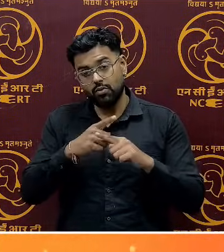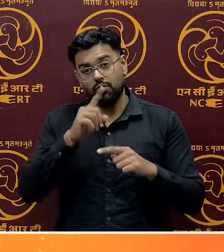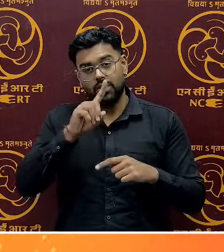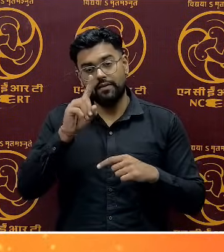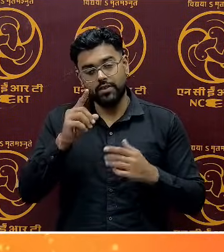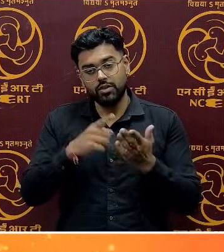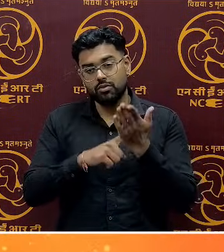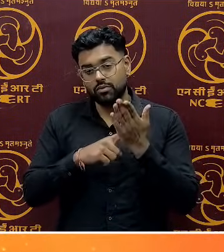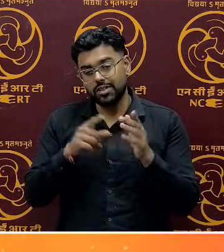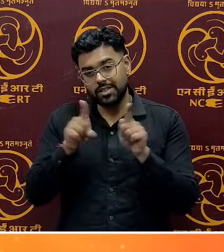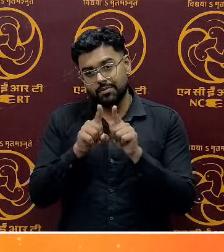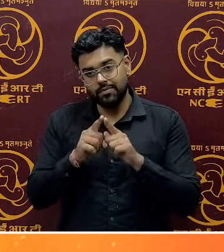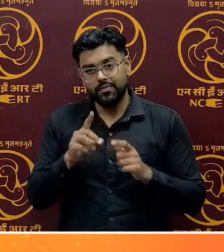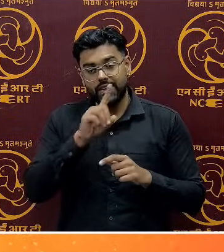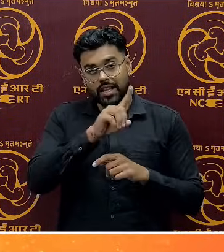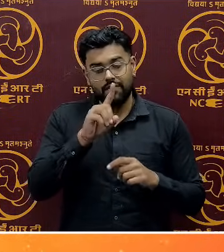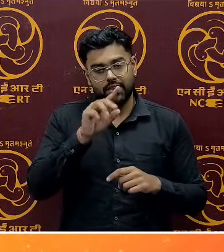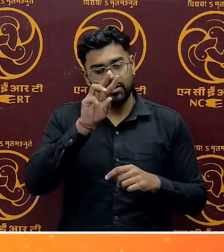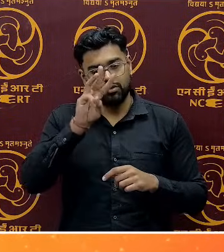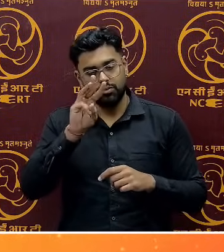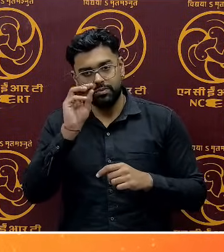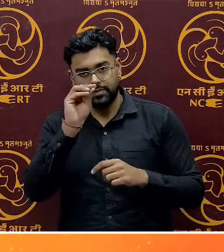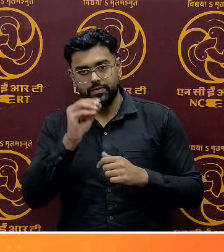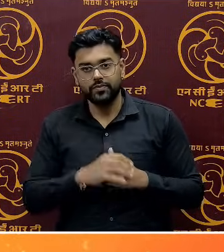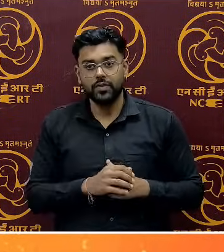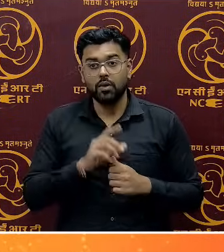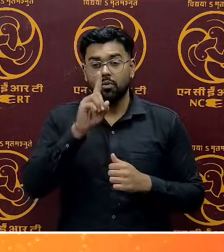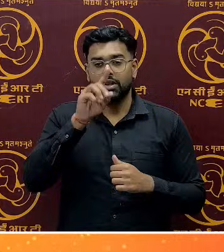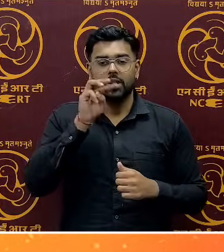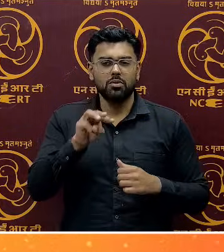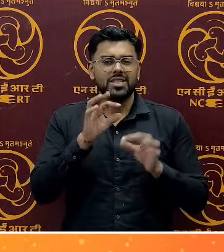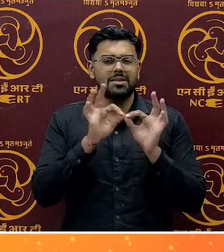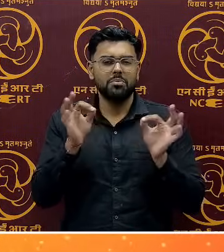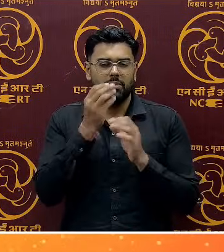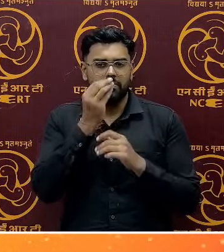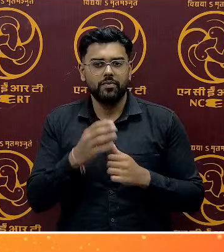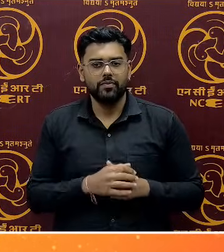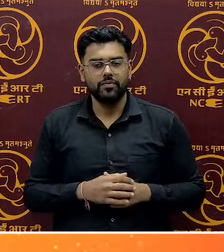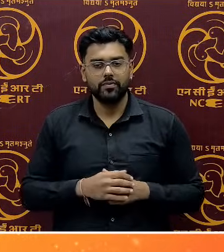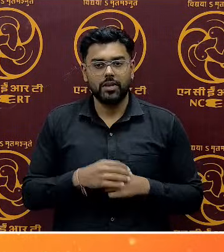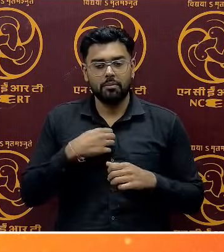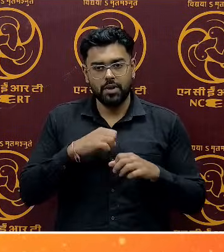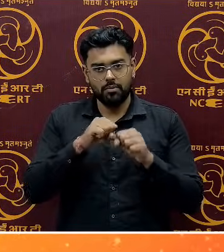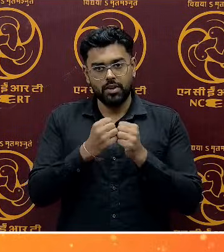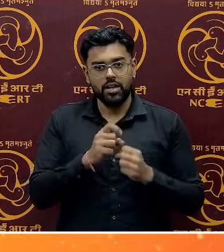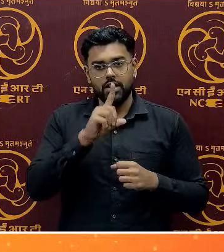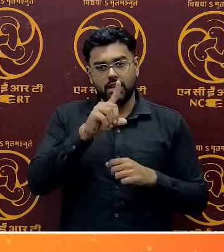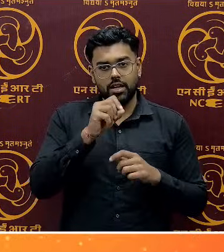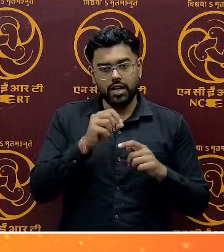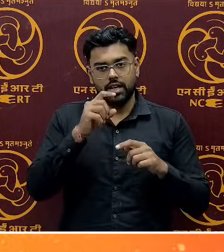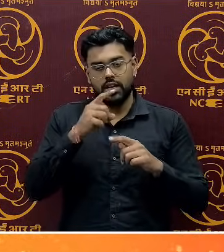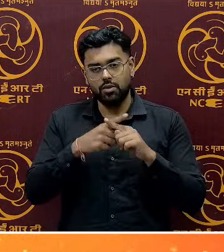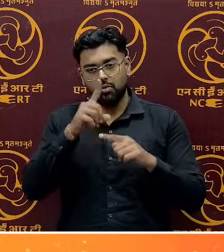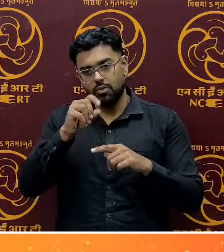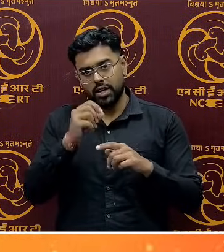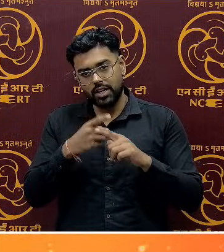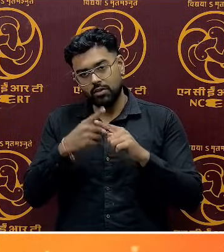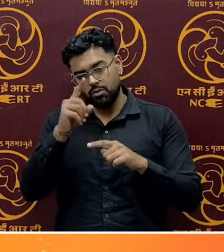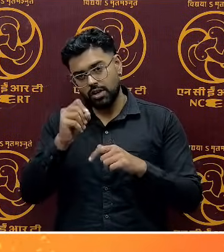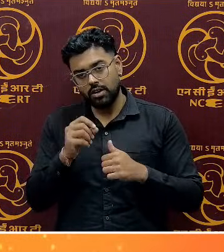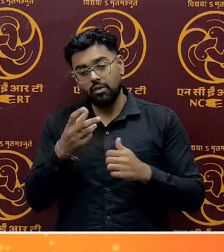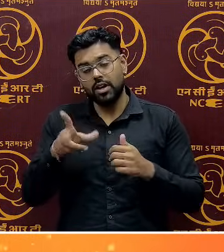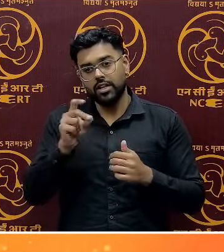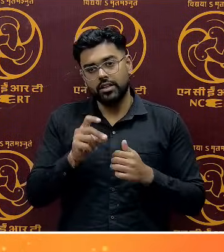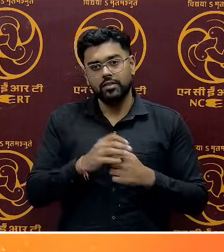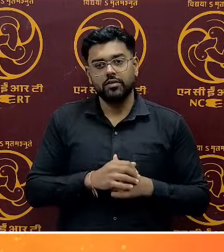1331. 11 so, 11 cube. What about 1000? Very simple. I will in fact break it as 10 into 10 into 10 and then write